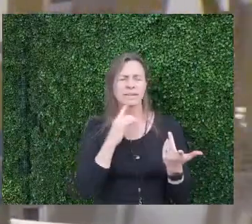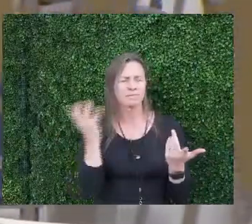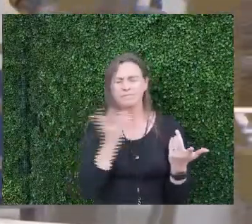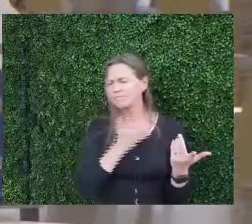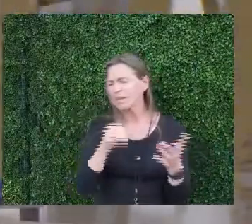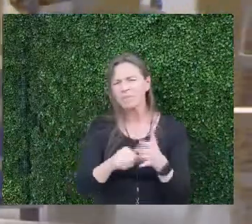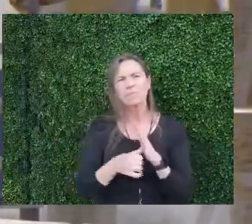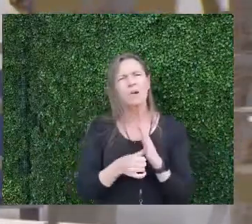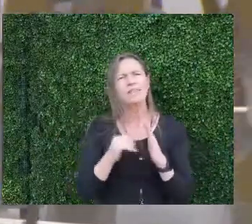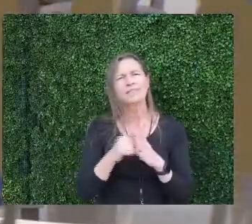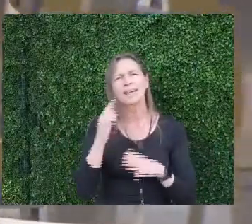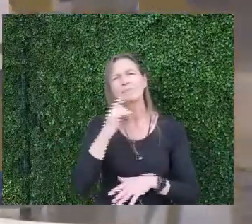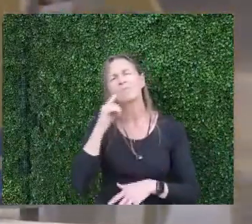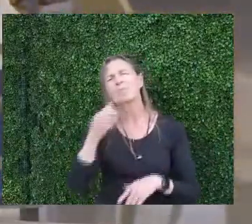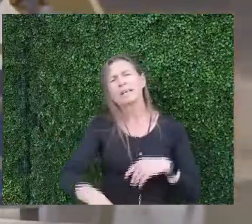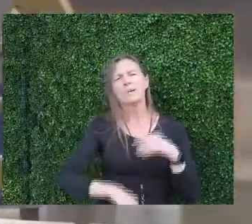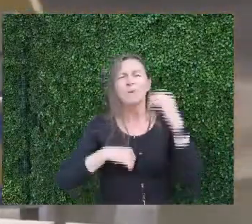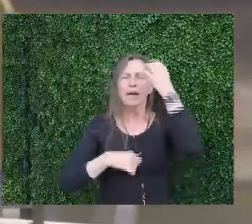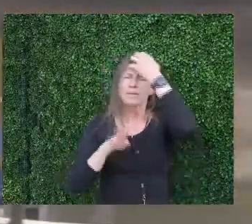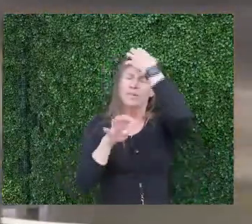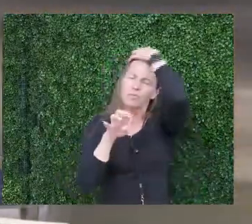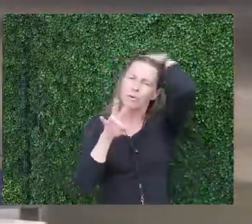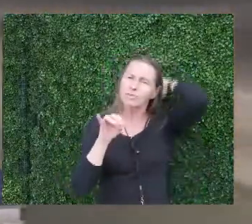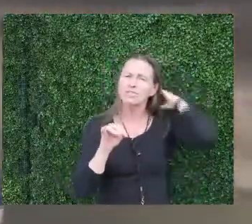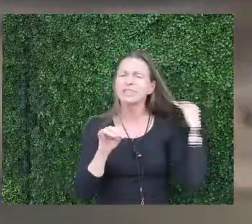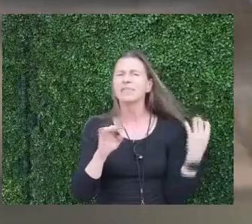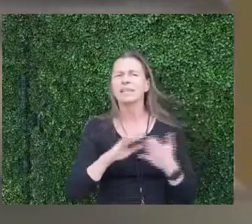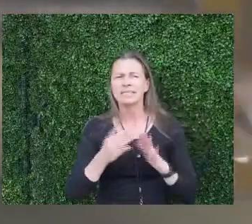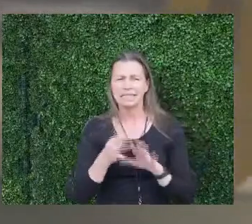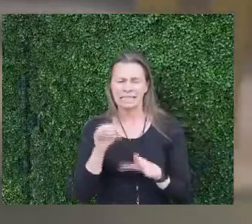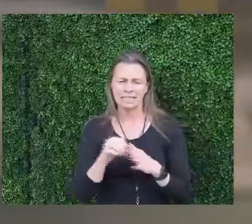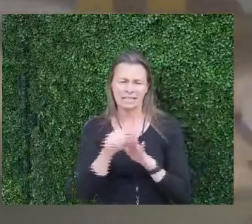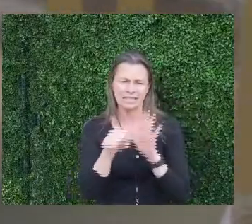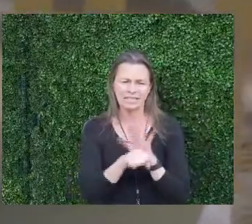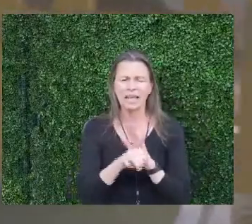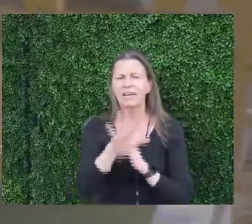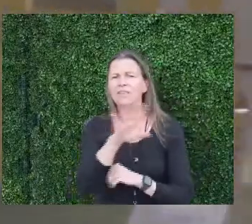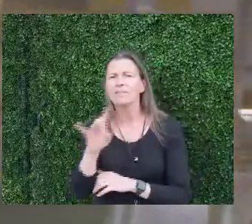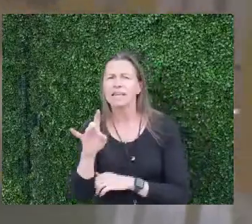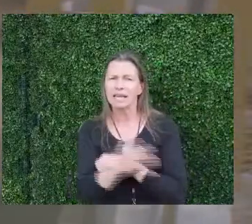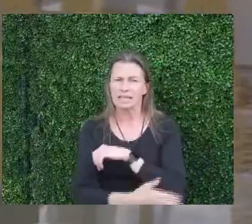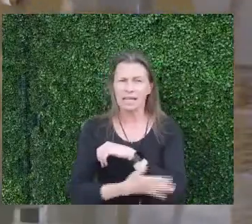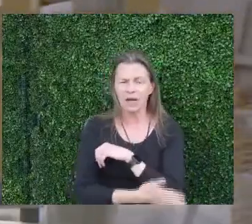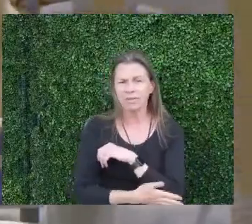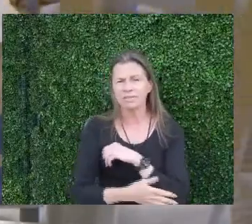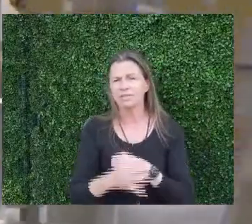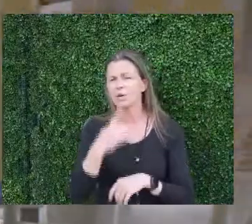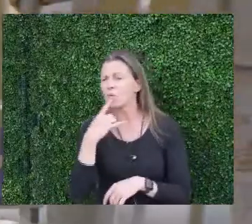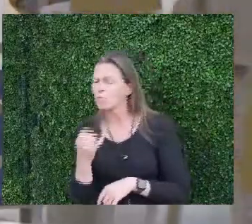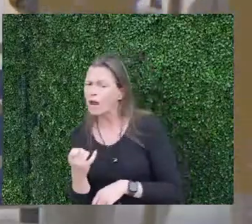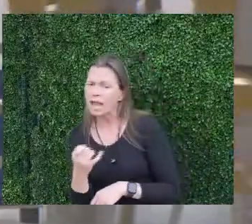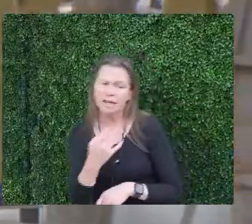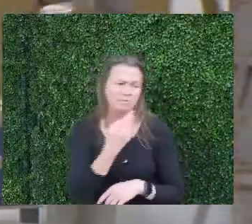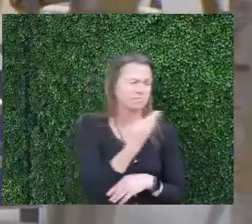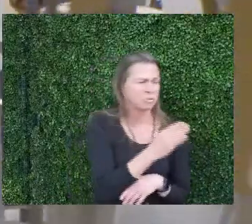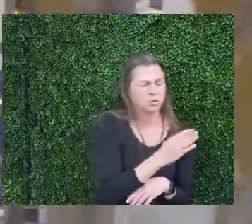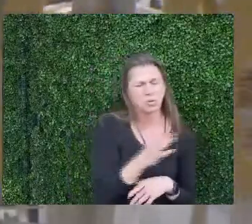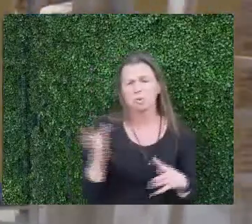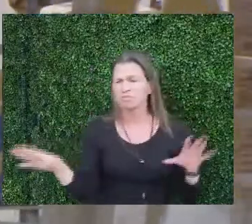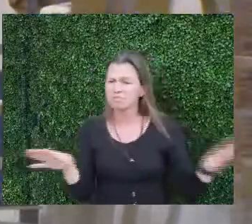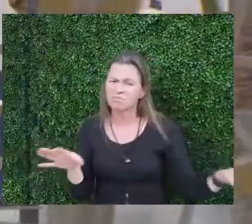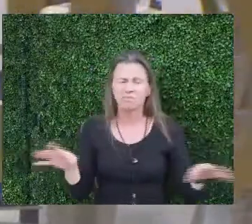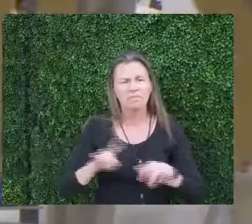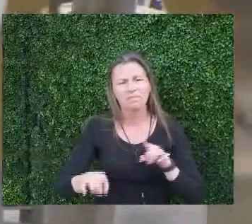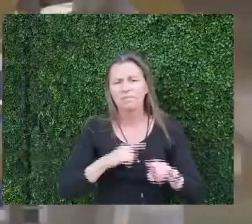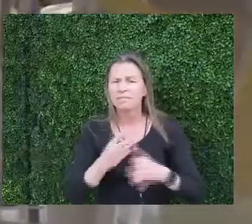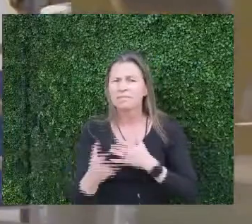am across the spectrum. 470 plus cities in this state, 58 counties, red counties, blue counties. But at the end of